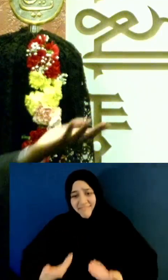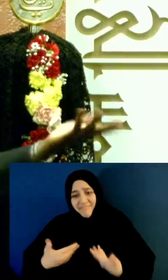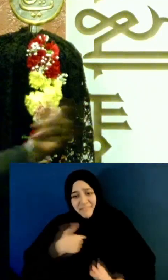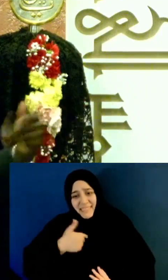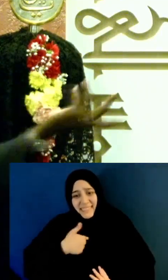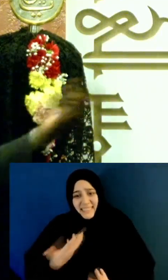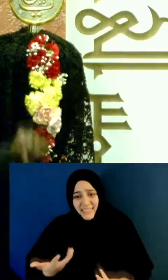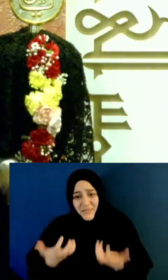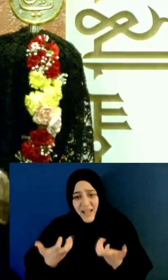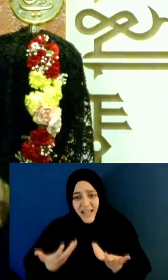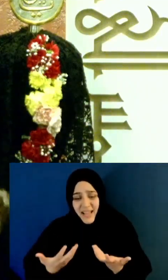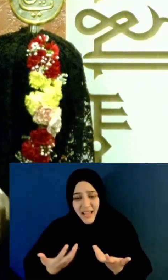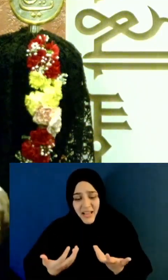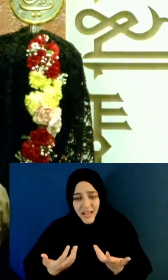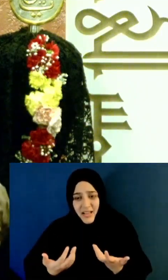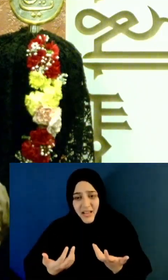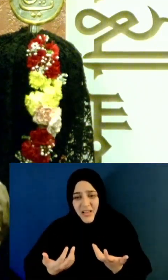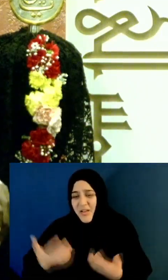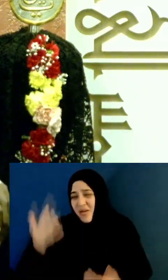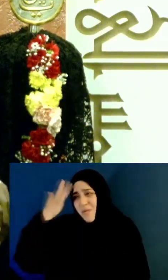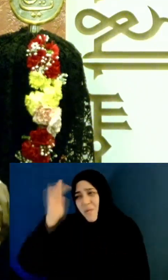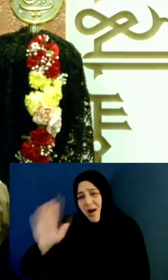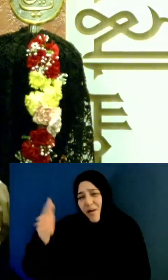Why your God is so tough on us?